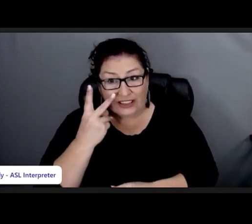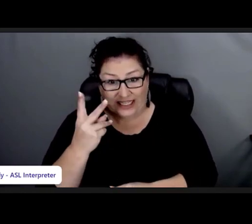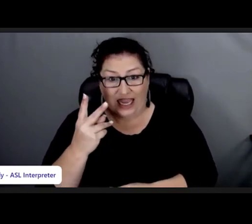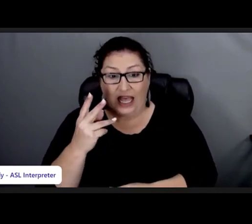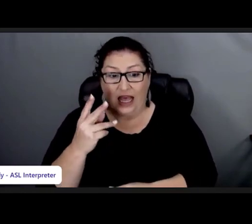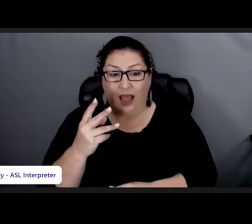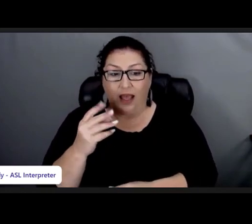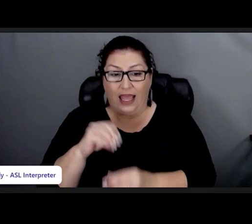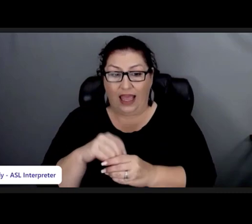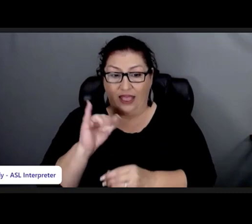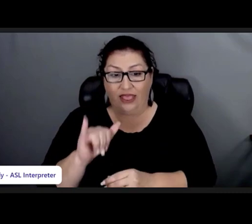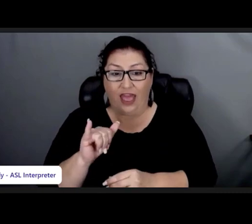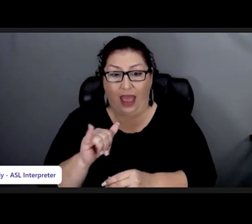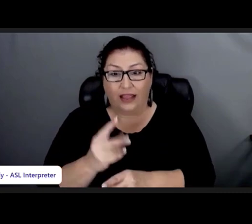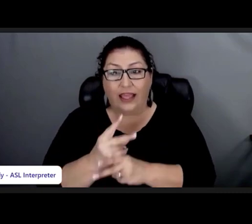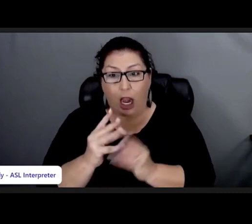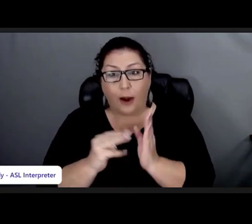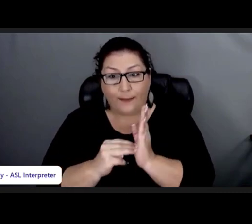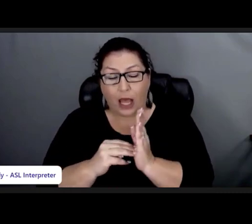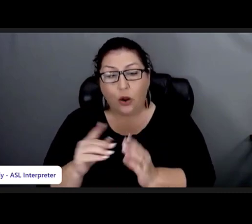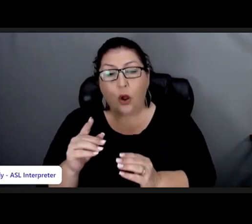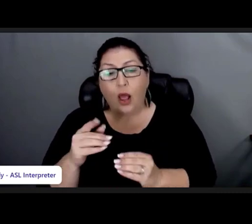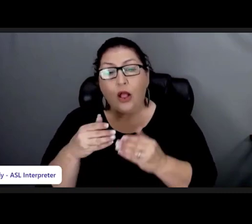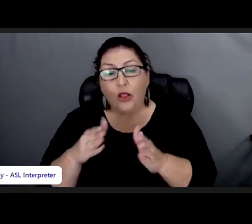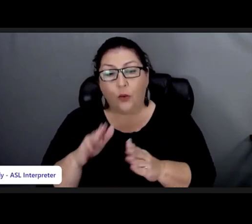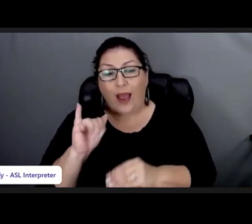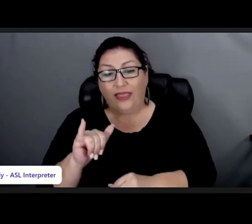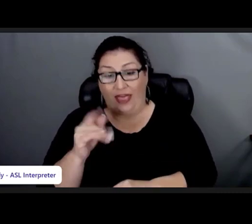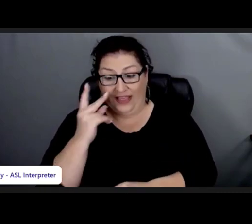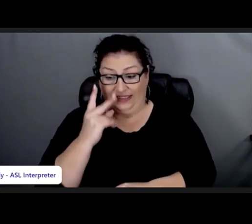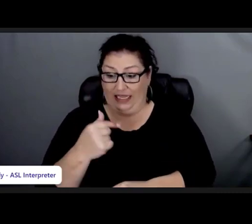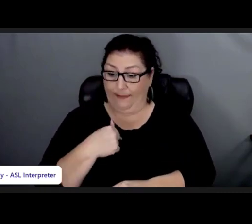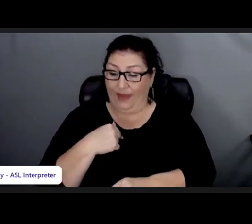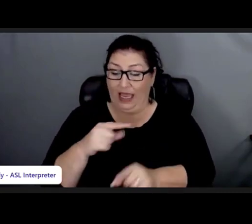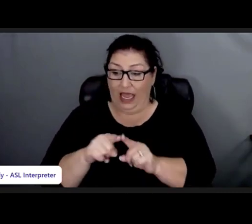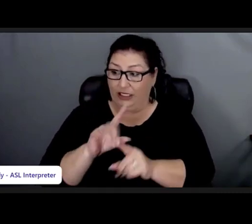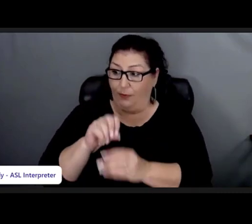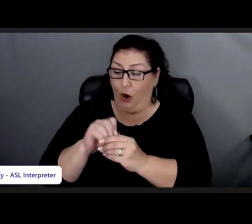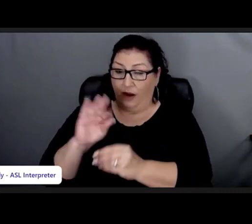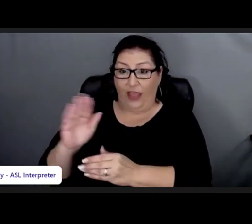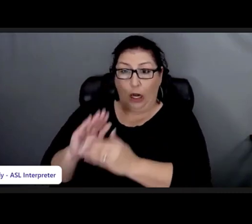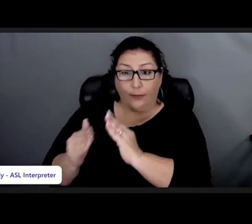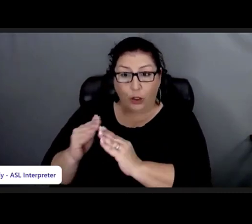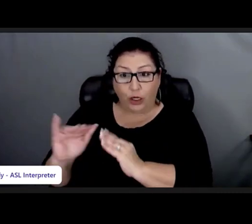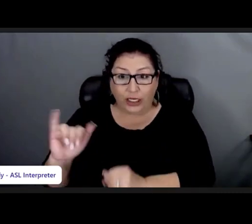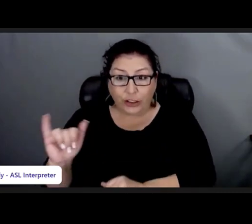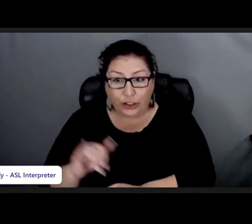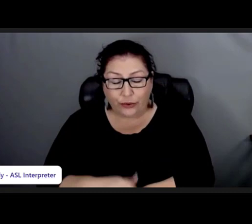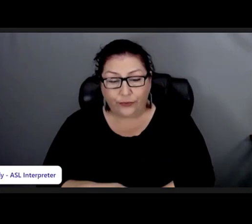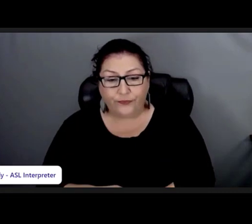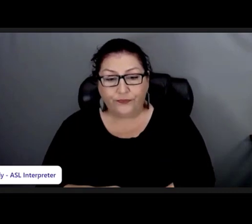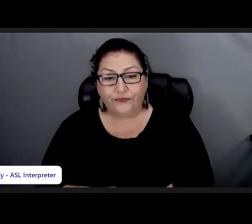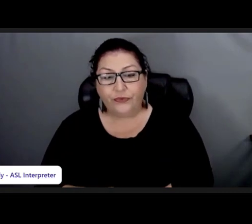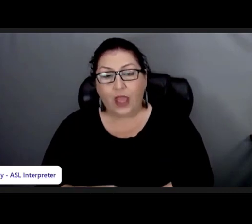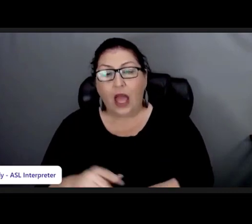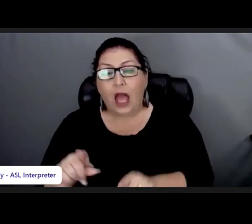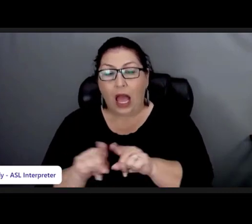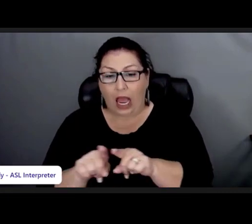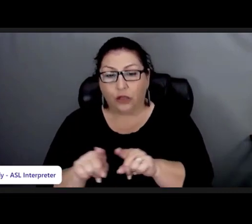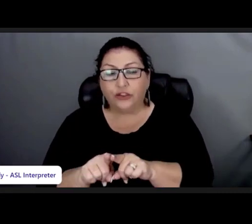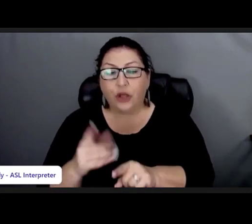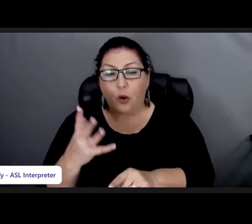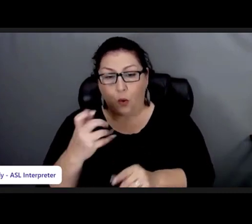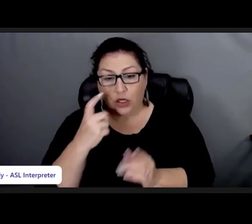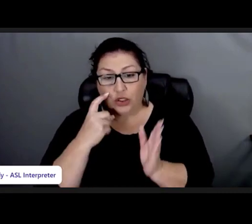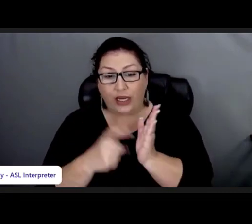model in a way that they too see me as part of their community. I'd like to also